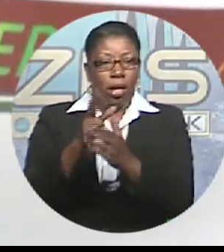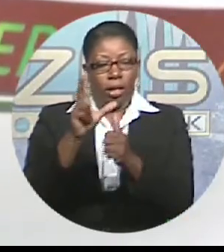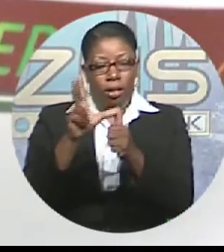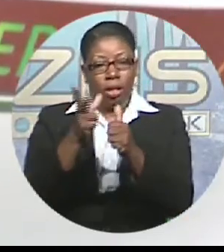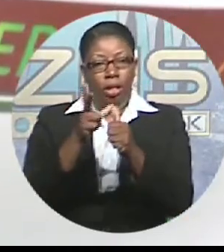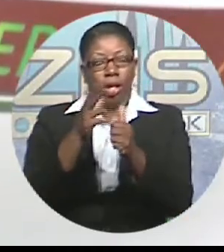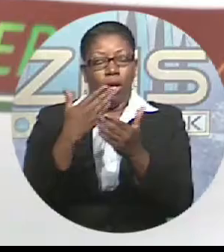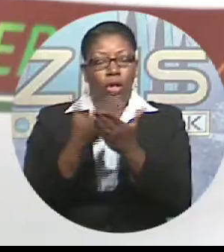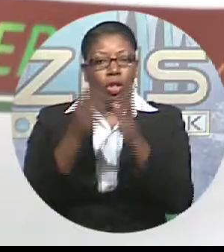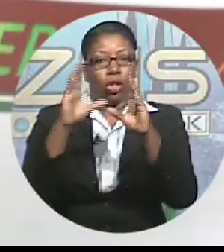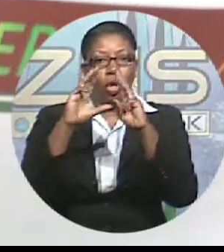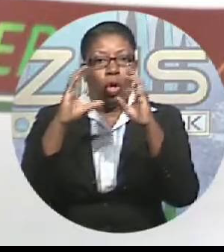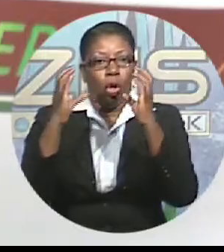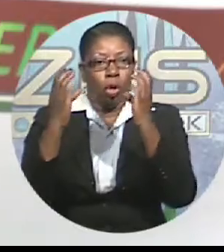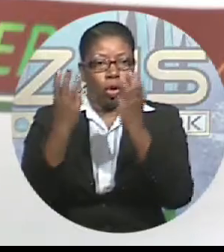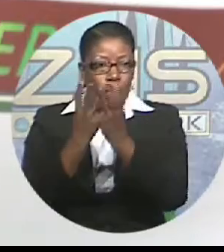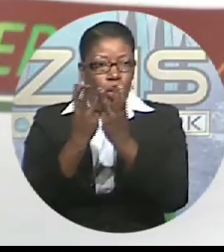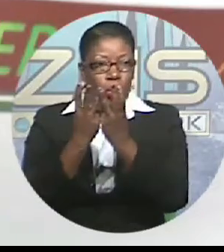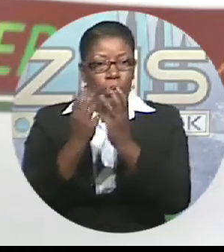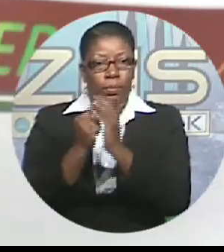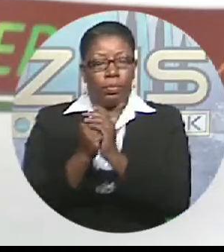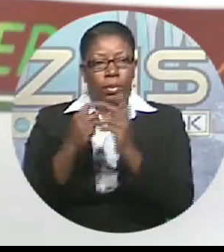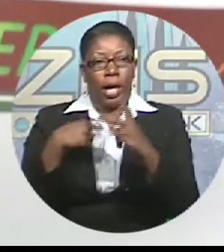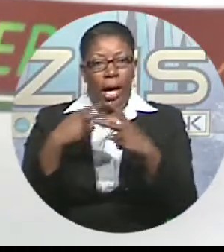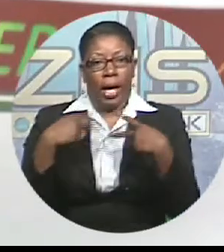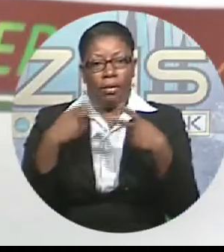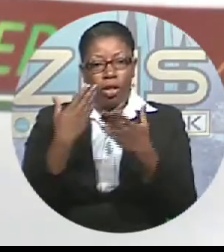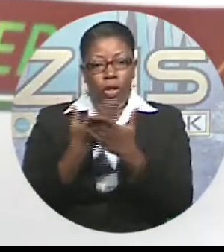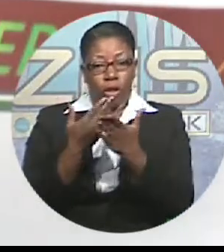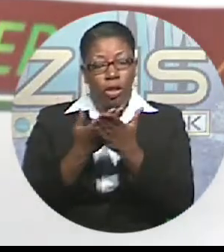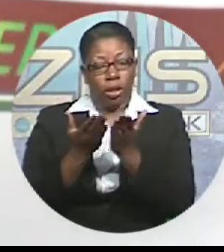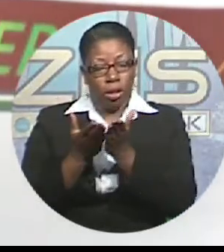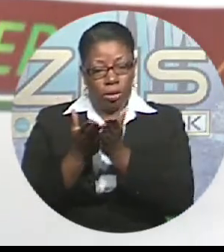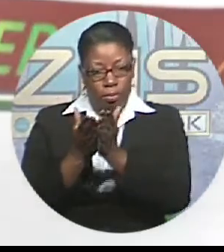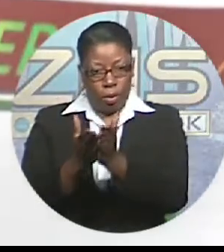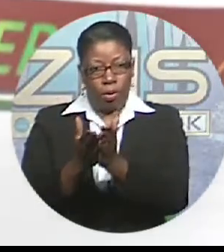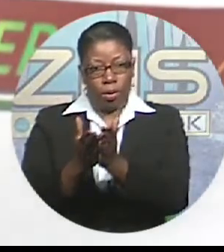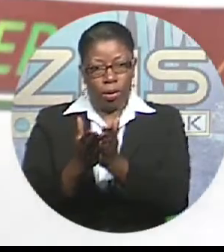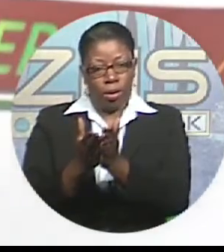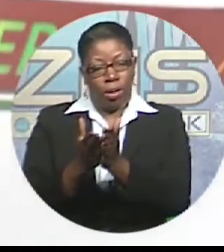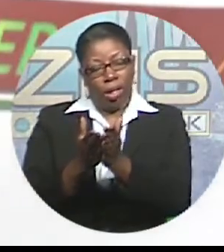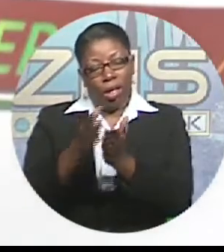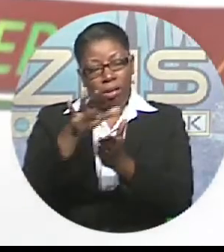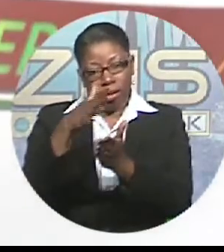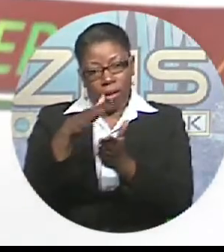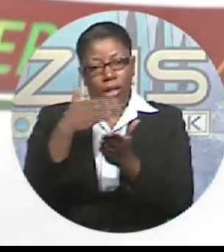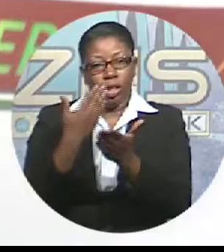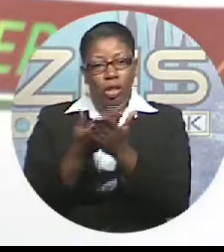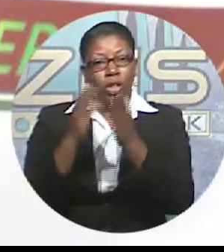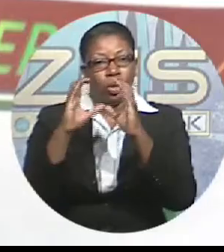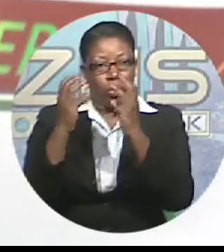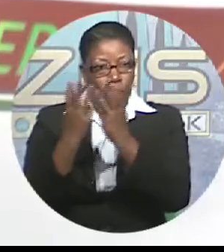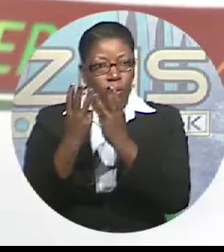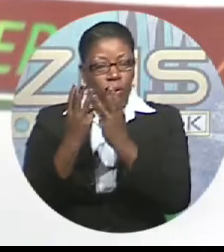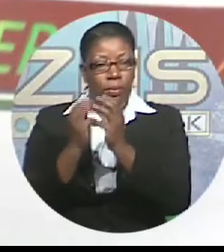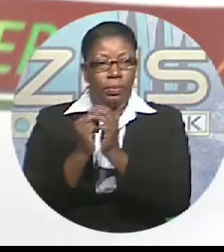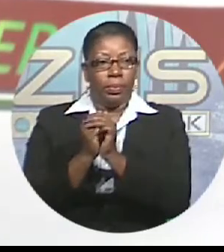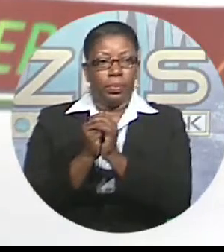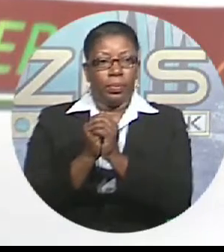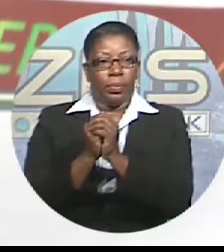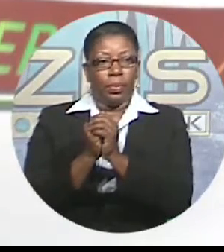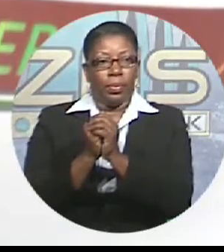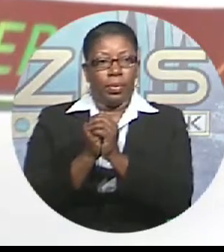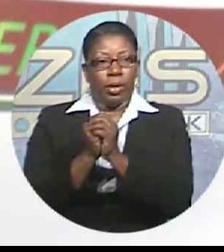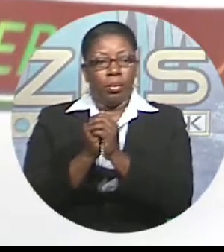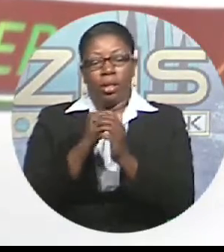crew. I have a good boat, I have a fairly good crew, but I